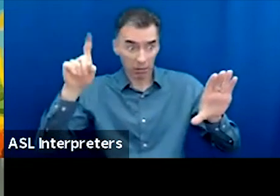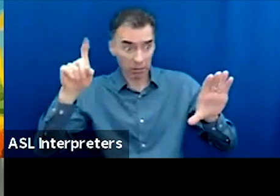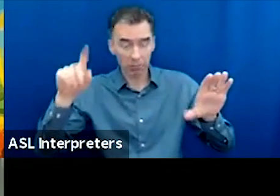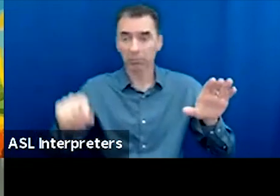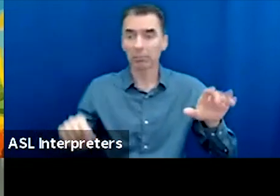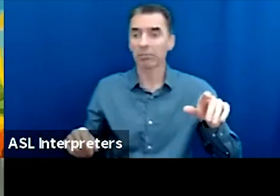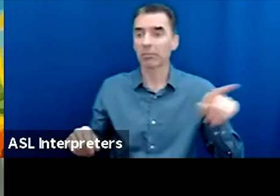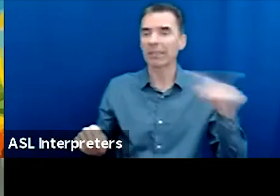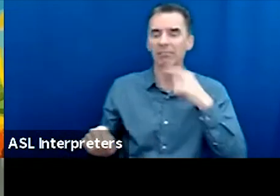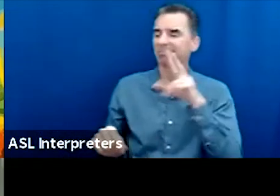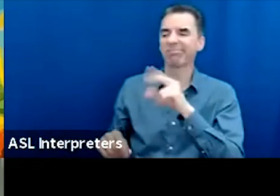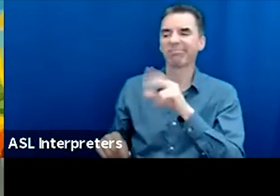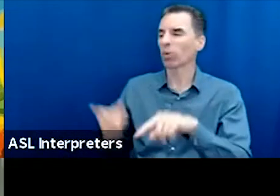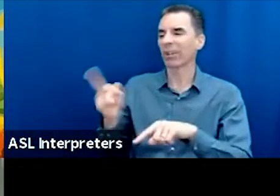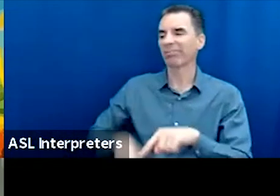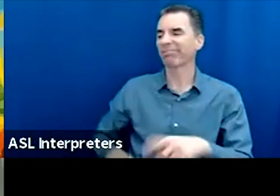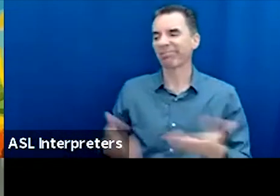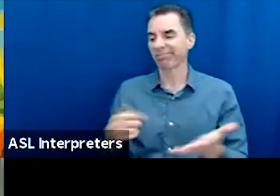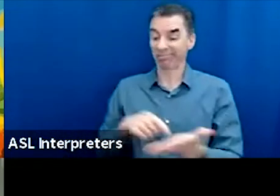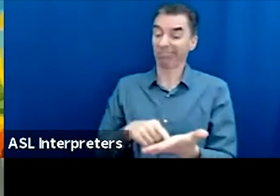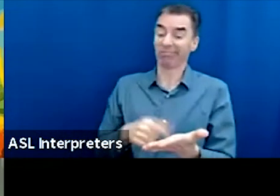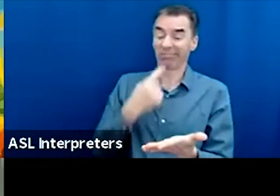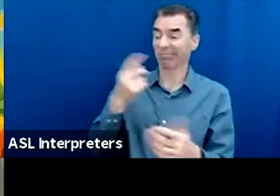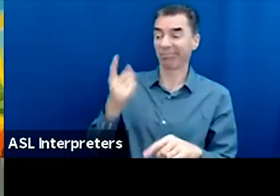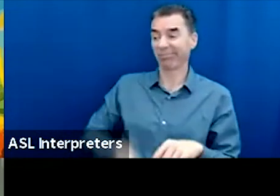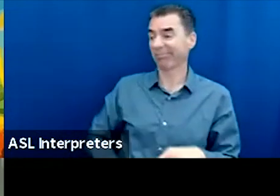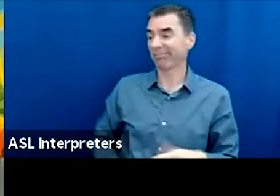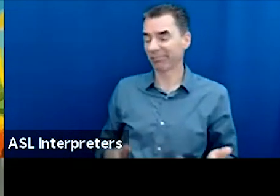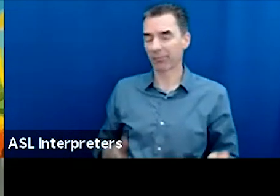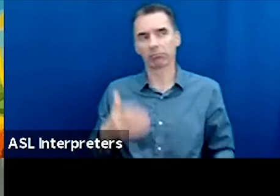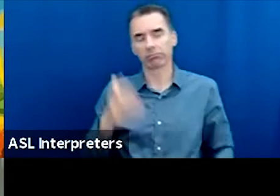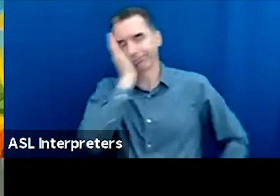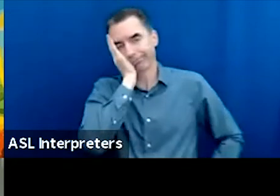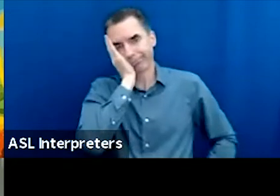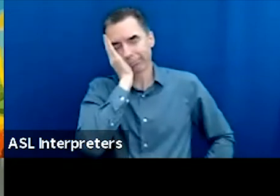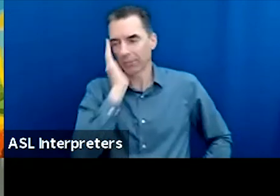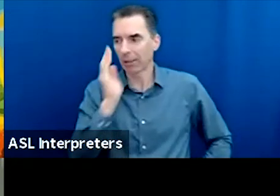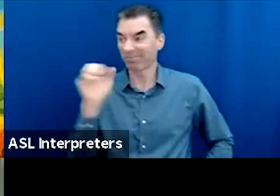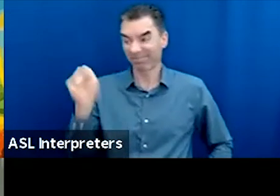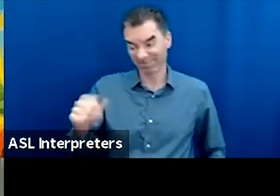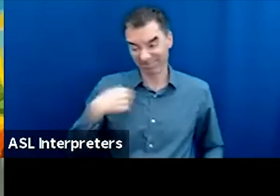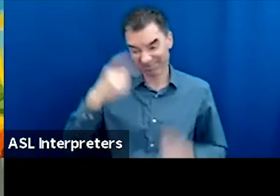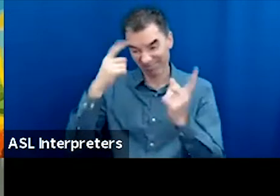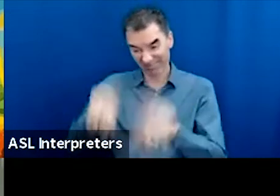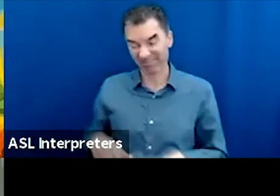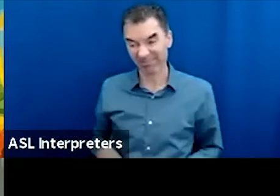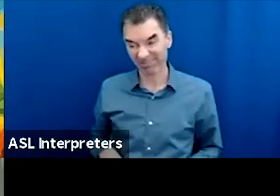yeah, okay. No, you cannot. Troubling. It is troubling.